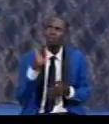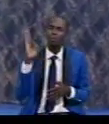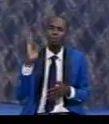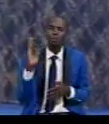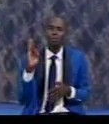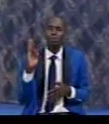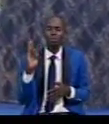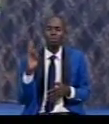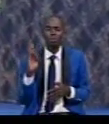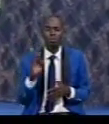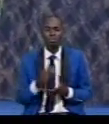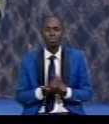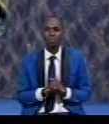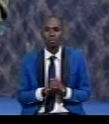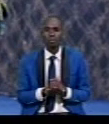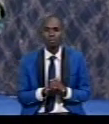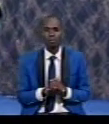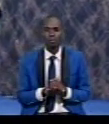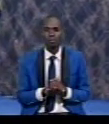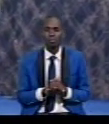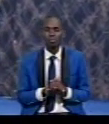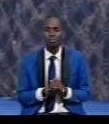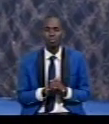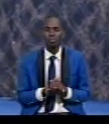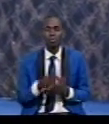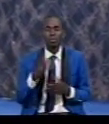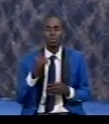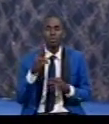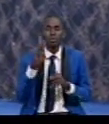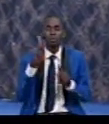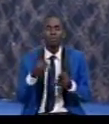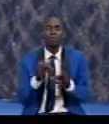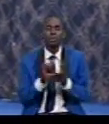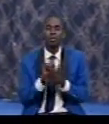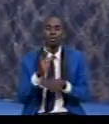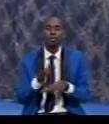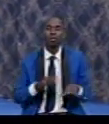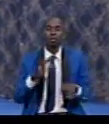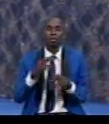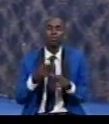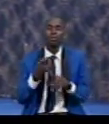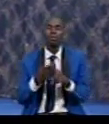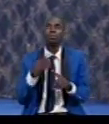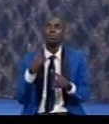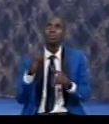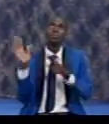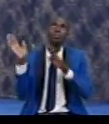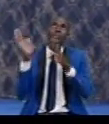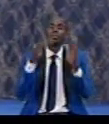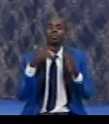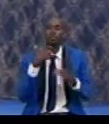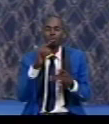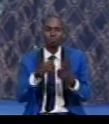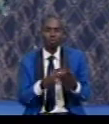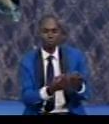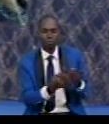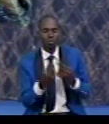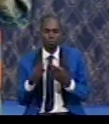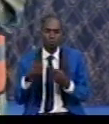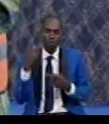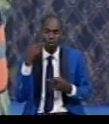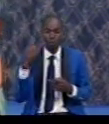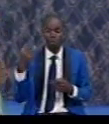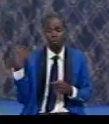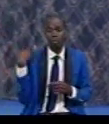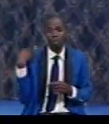off. So the person that called my name from the sky said I should come and see his master, his Oga. So the next